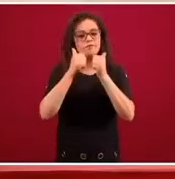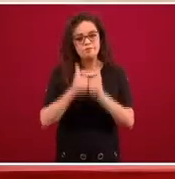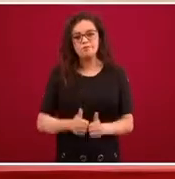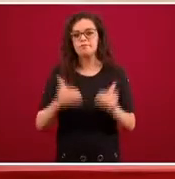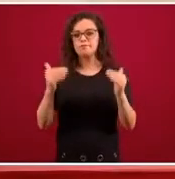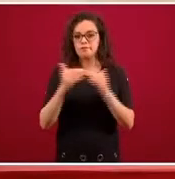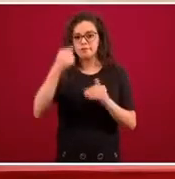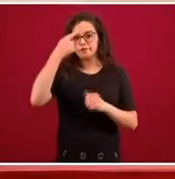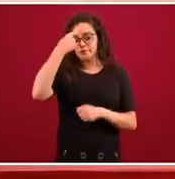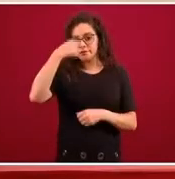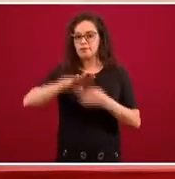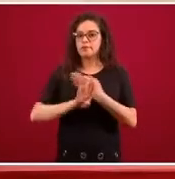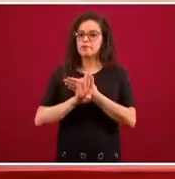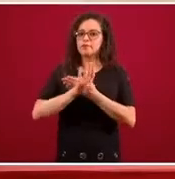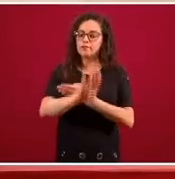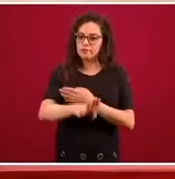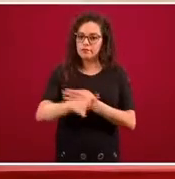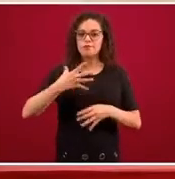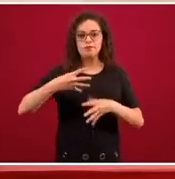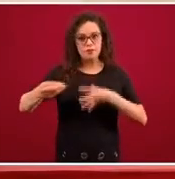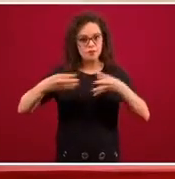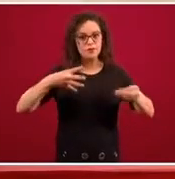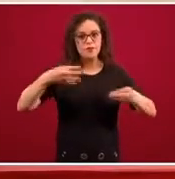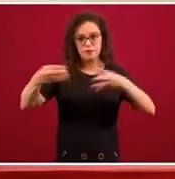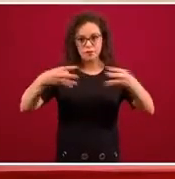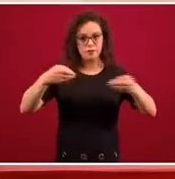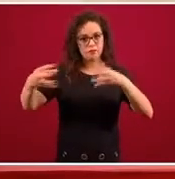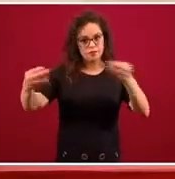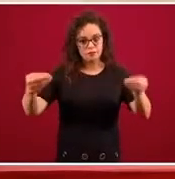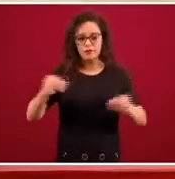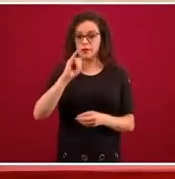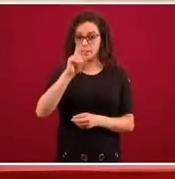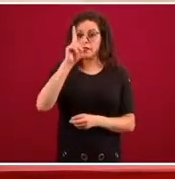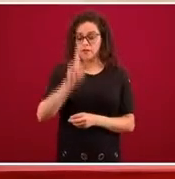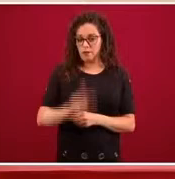prevent contagion from keep happening.